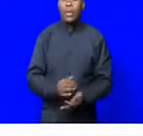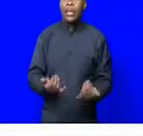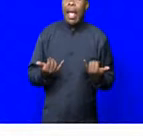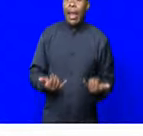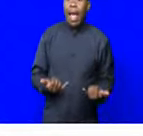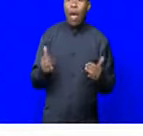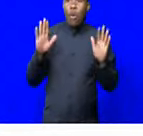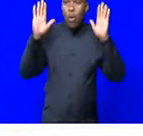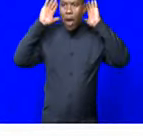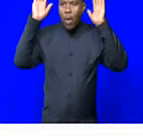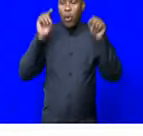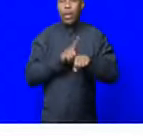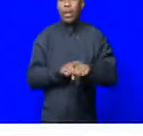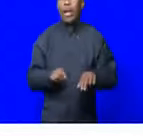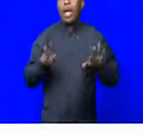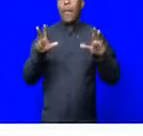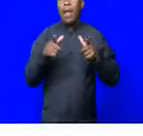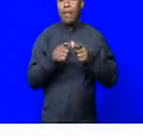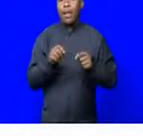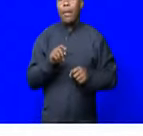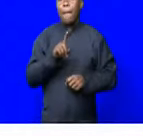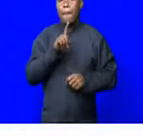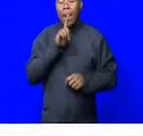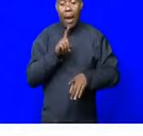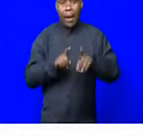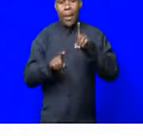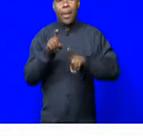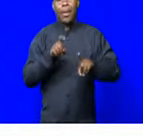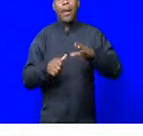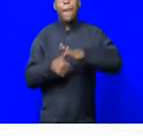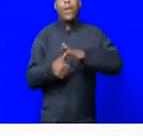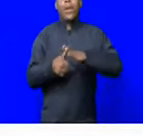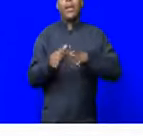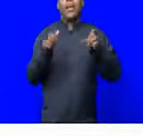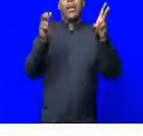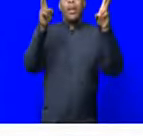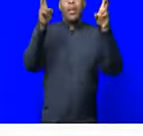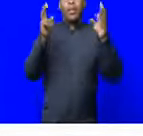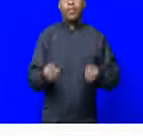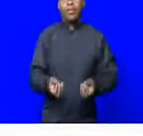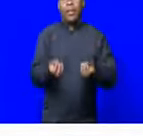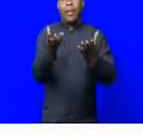That is all we had for tonight, but before we wrap up, we'll take a recap of today's headlines.